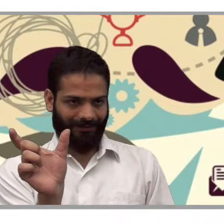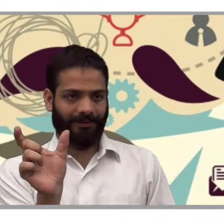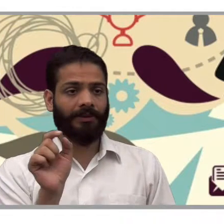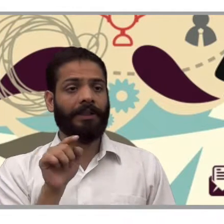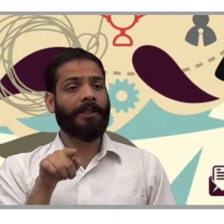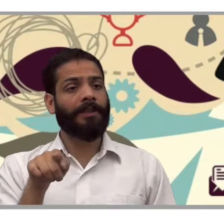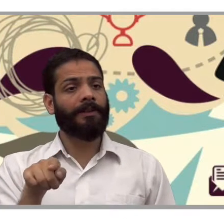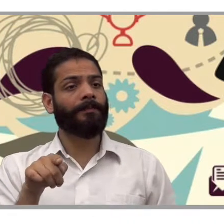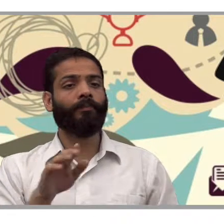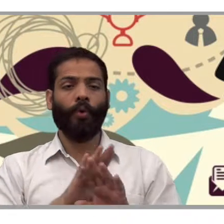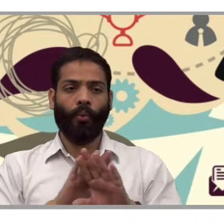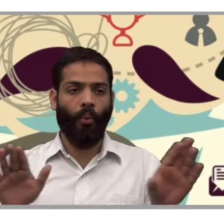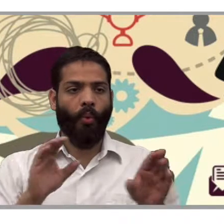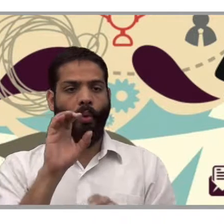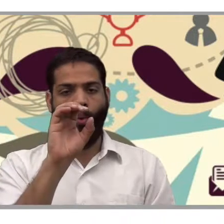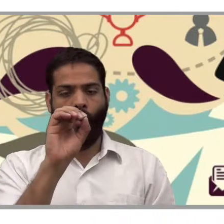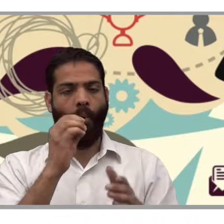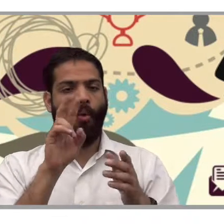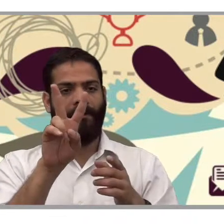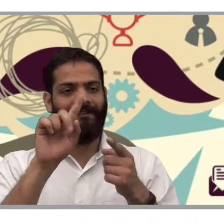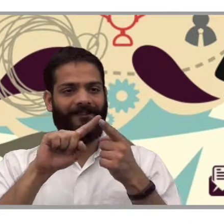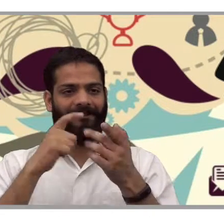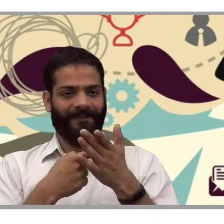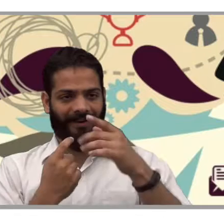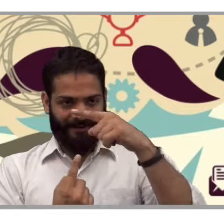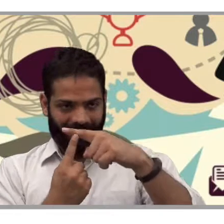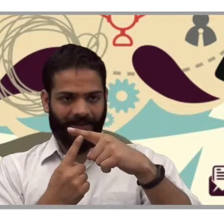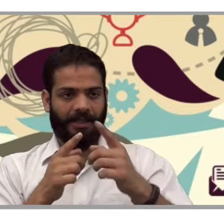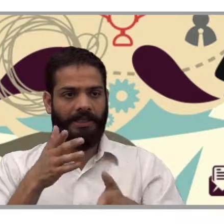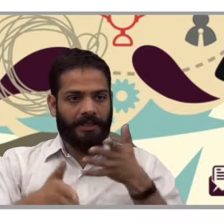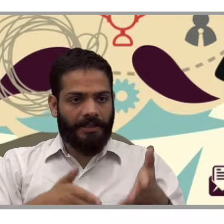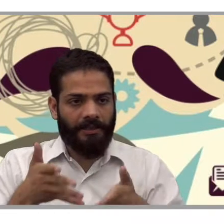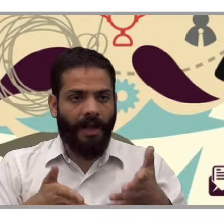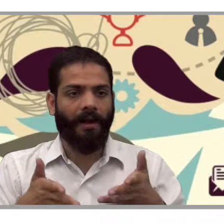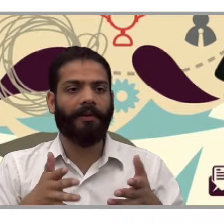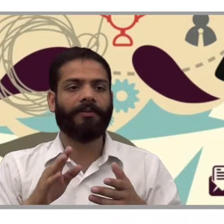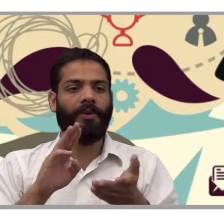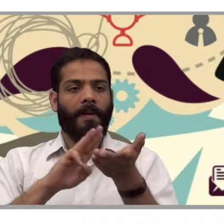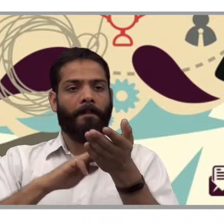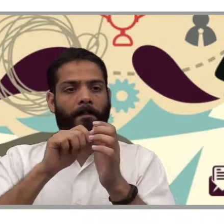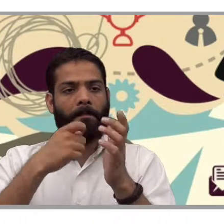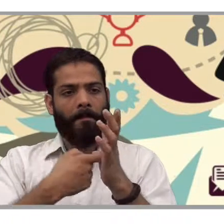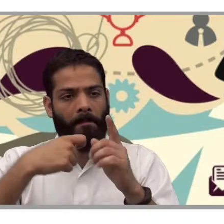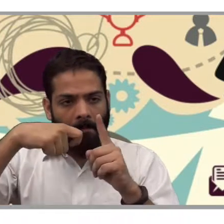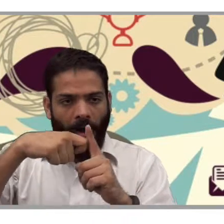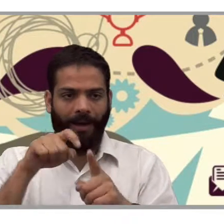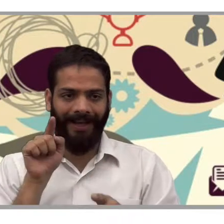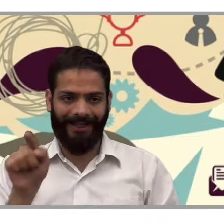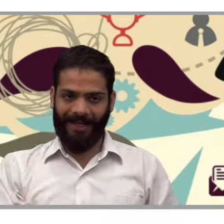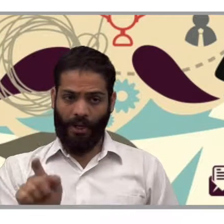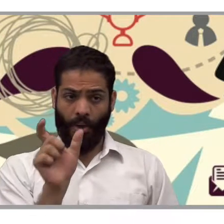Now here the sign would be Uday, room clean, then pause, clothes